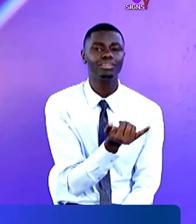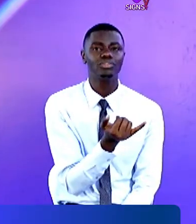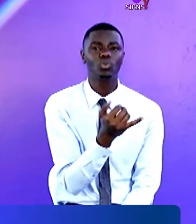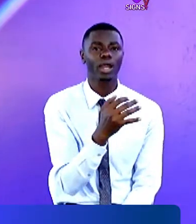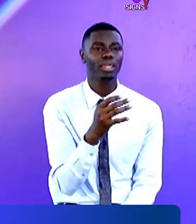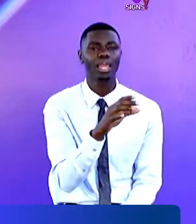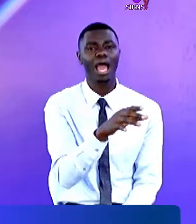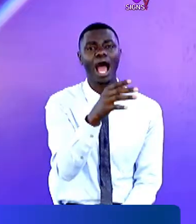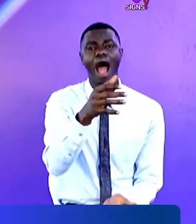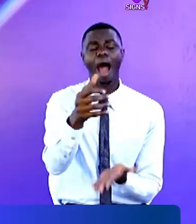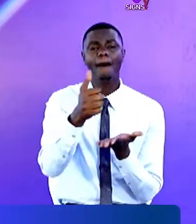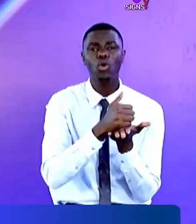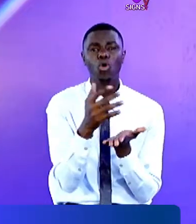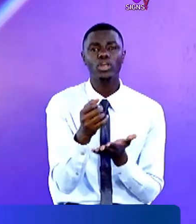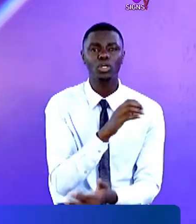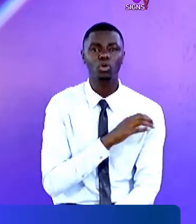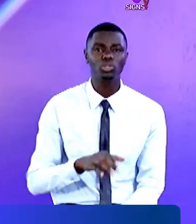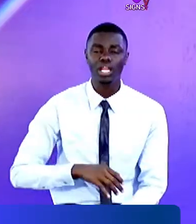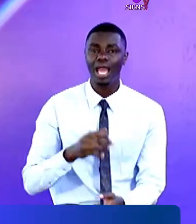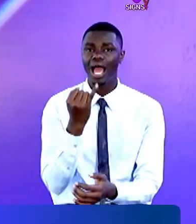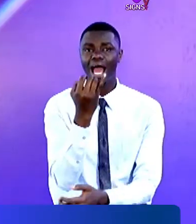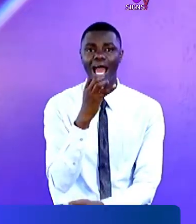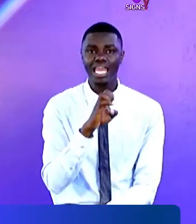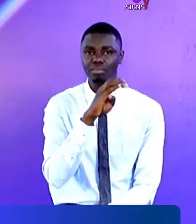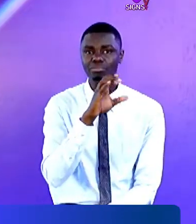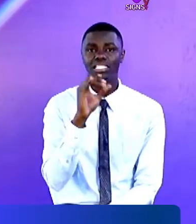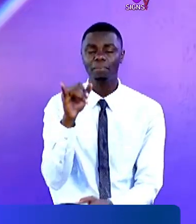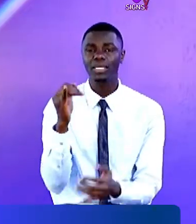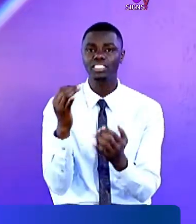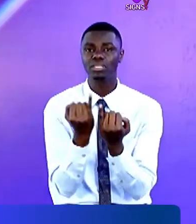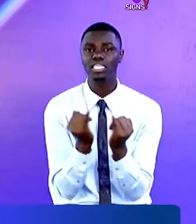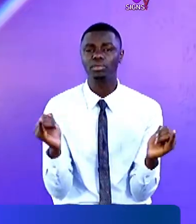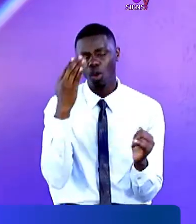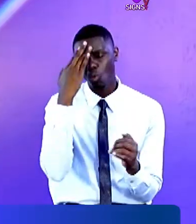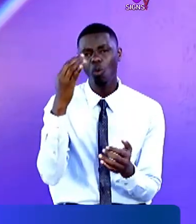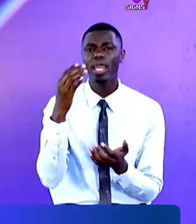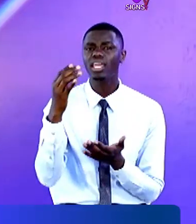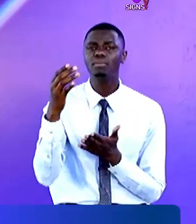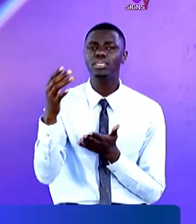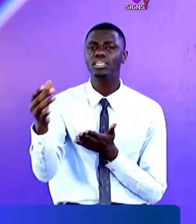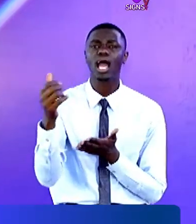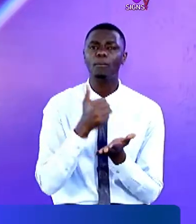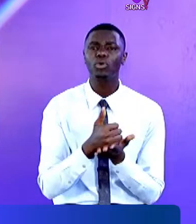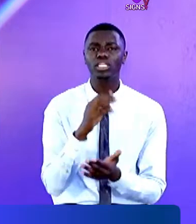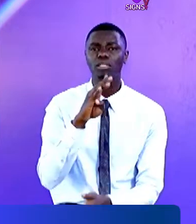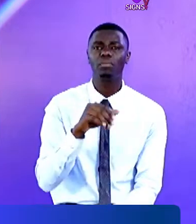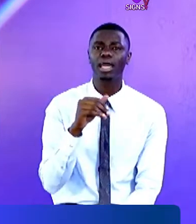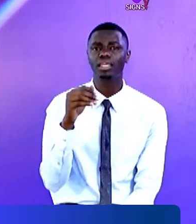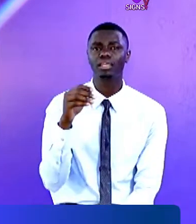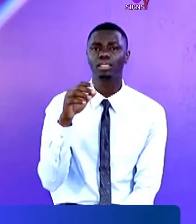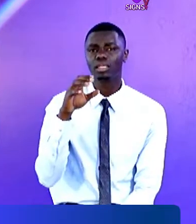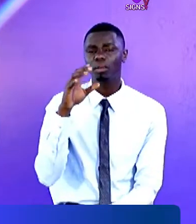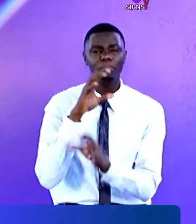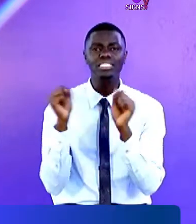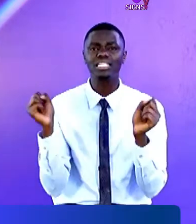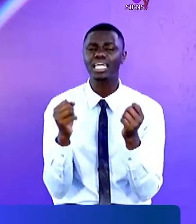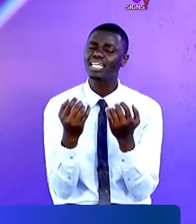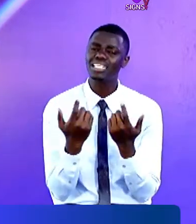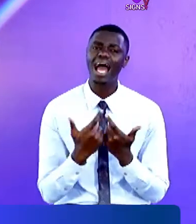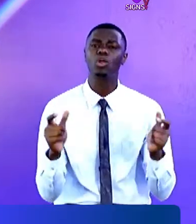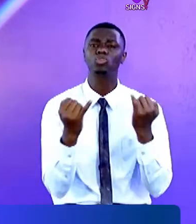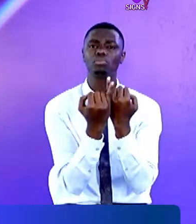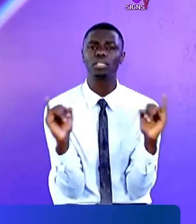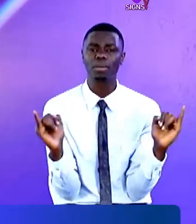commissioners? IBC should be independent. Why should they be appointed by the executive? Why don't they be allowed to be independent? And the